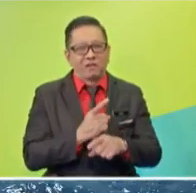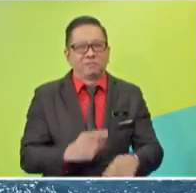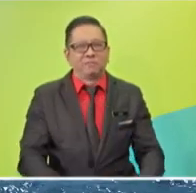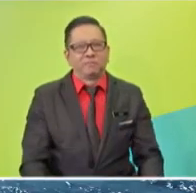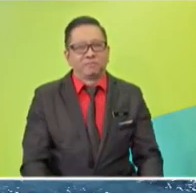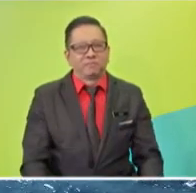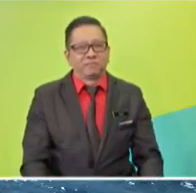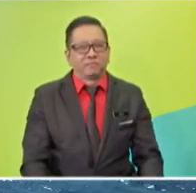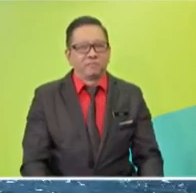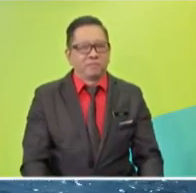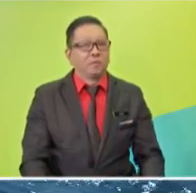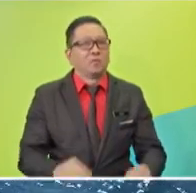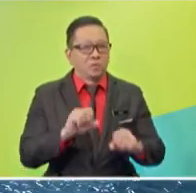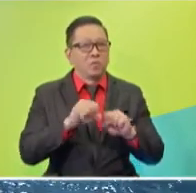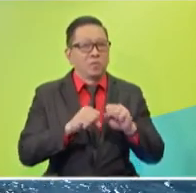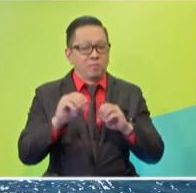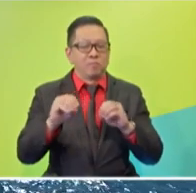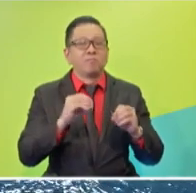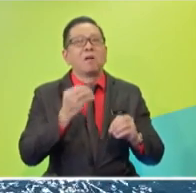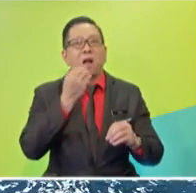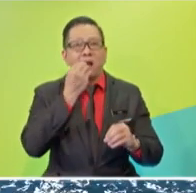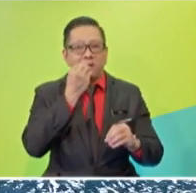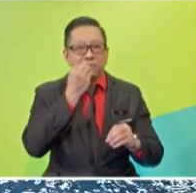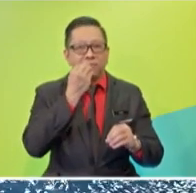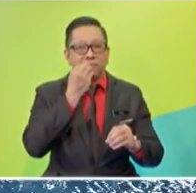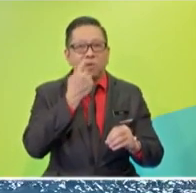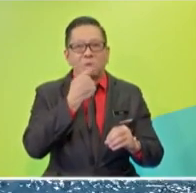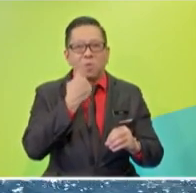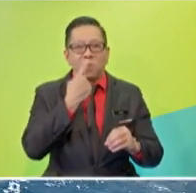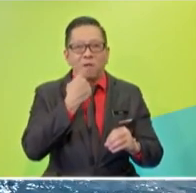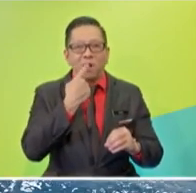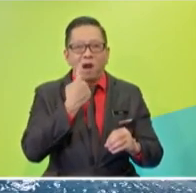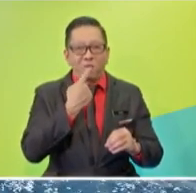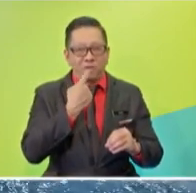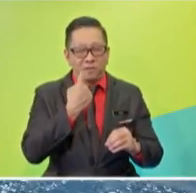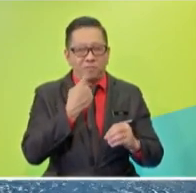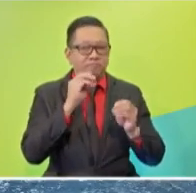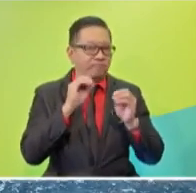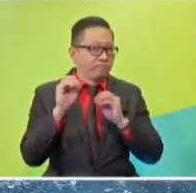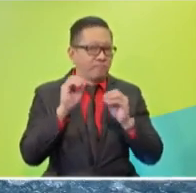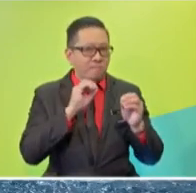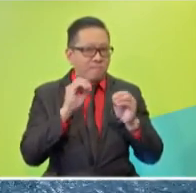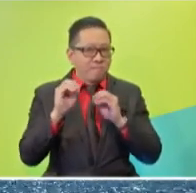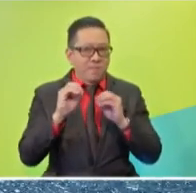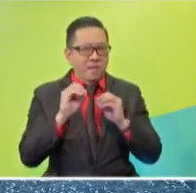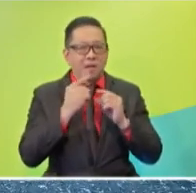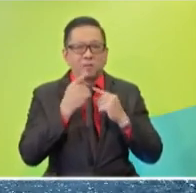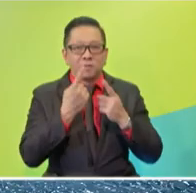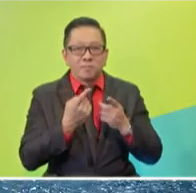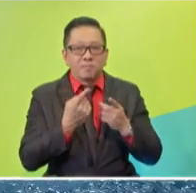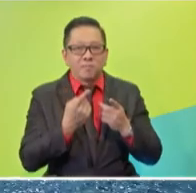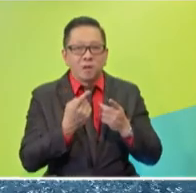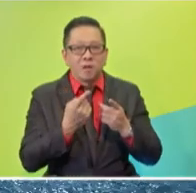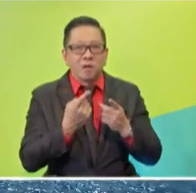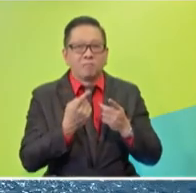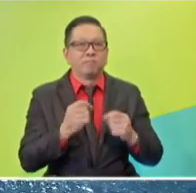properly. So you put the ice cream in your mouth, move it around a little, then spit it out into